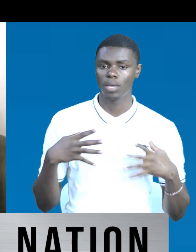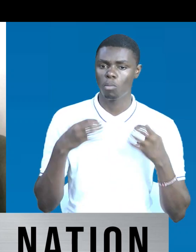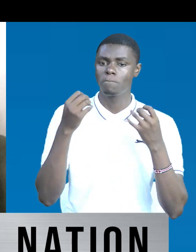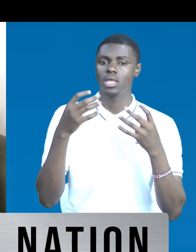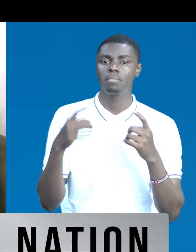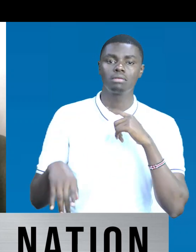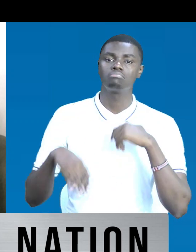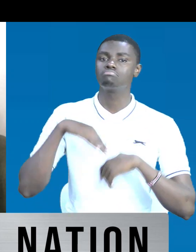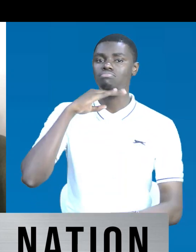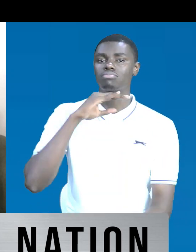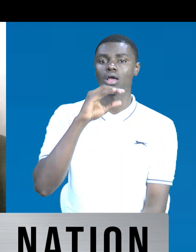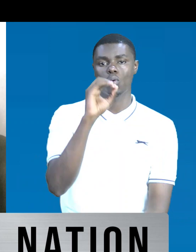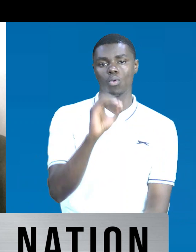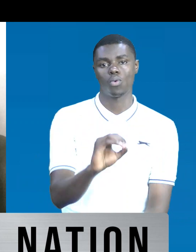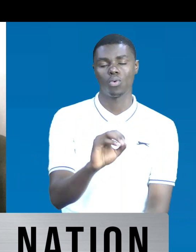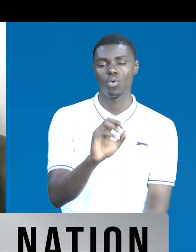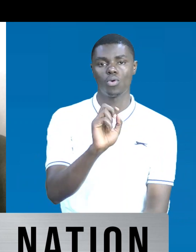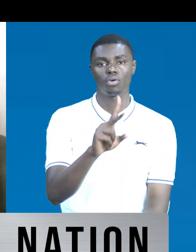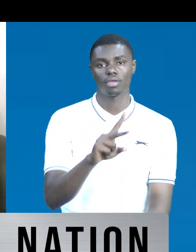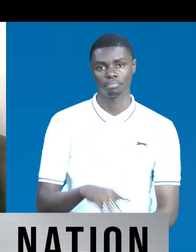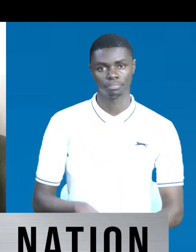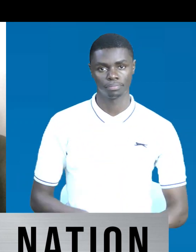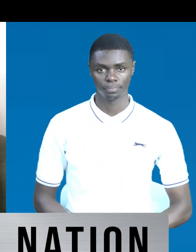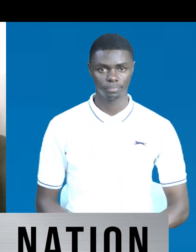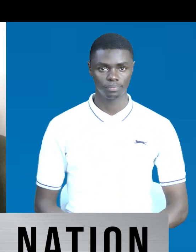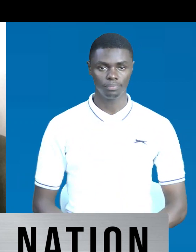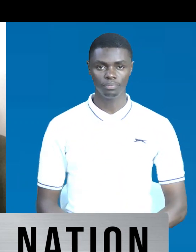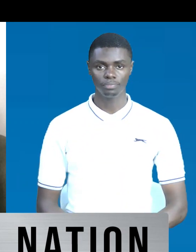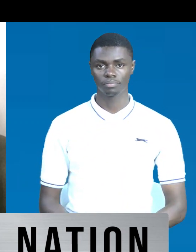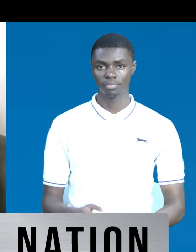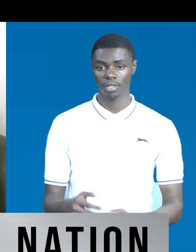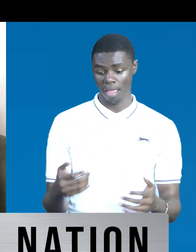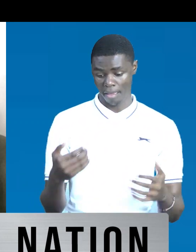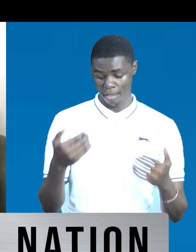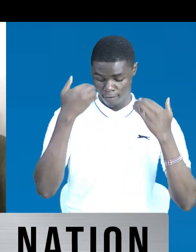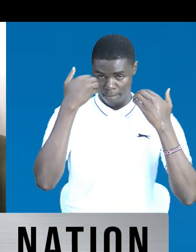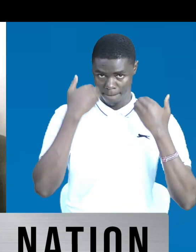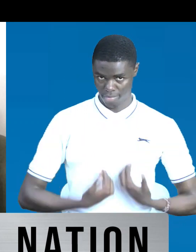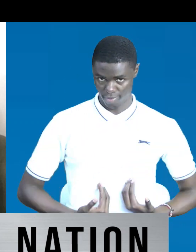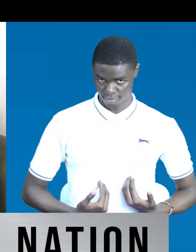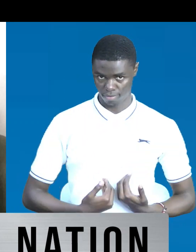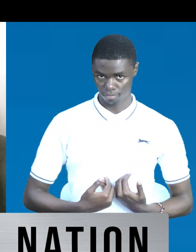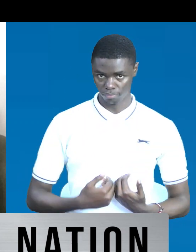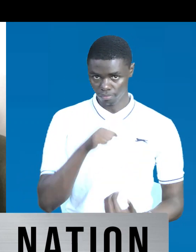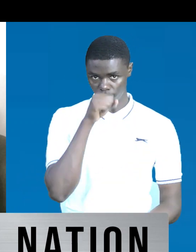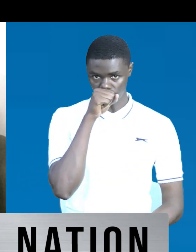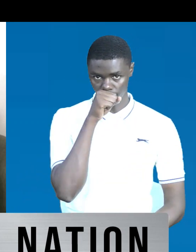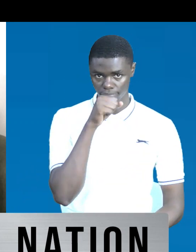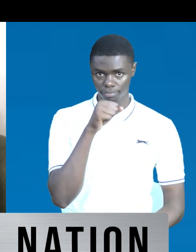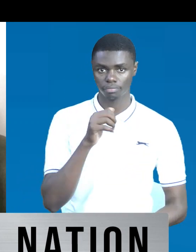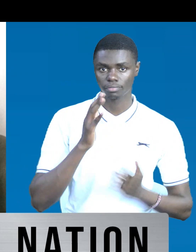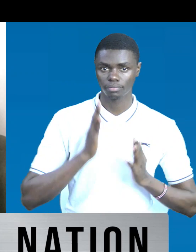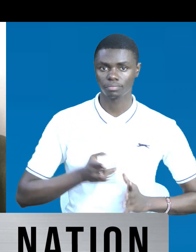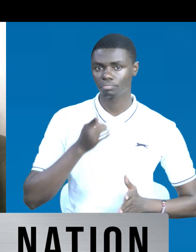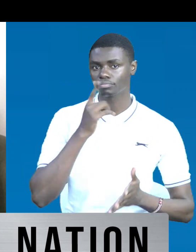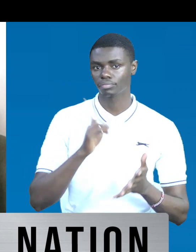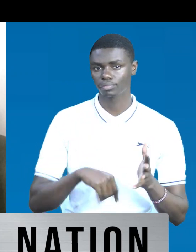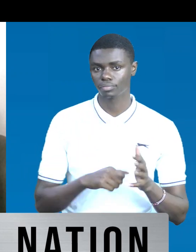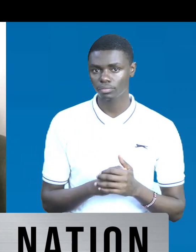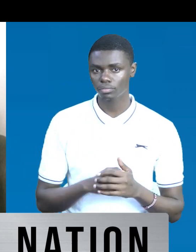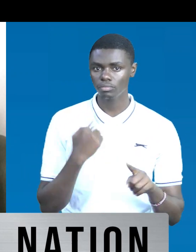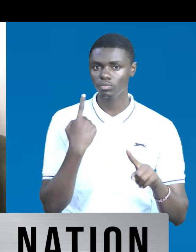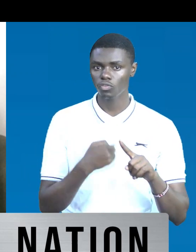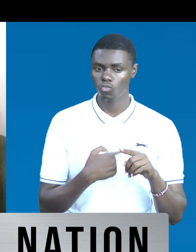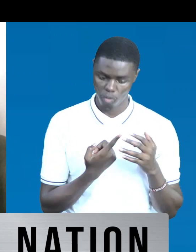public. Okay. Yes. From where I sit, someone mentioned that from